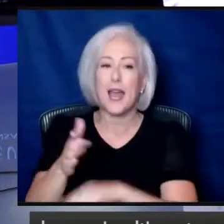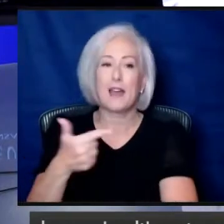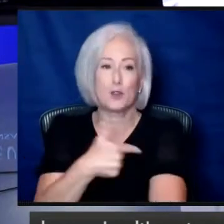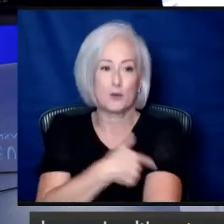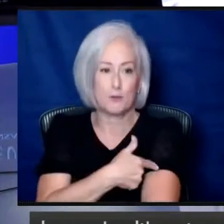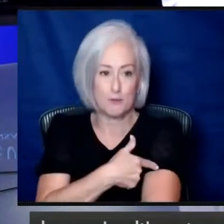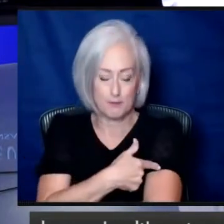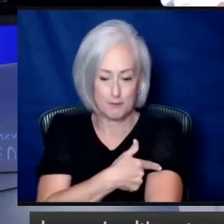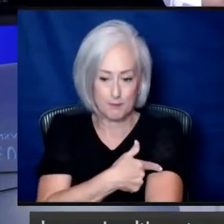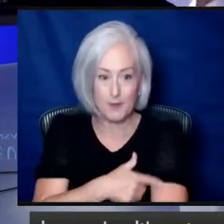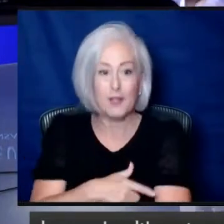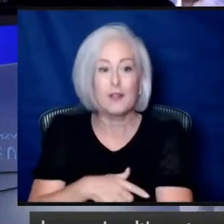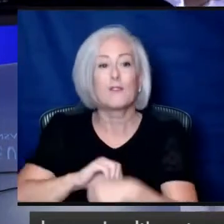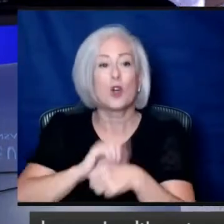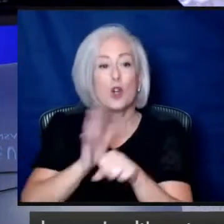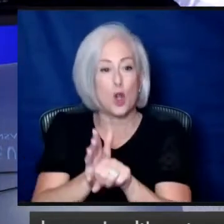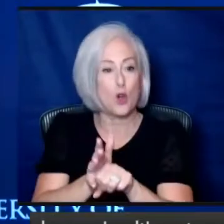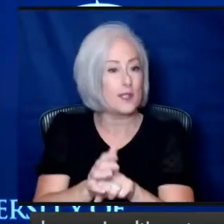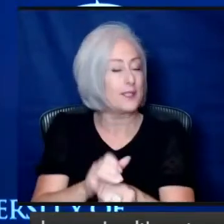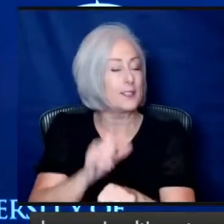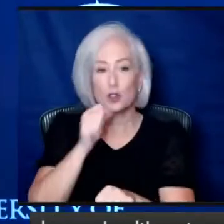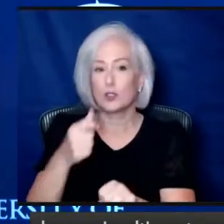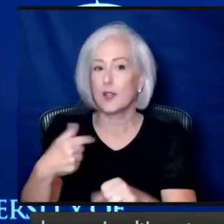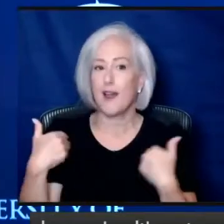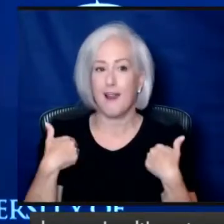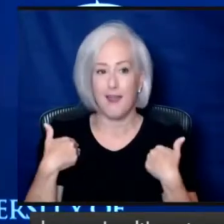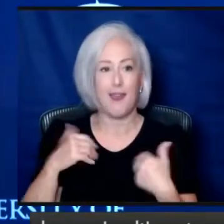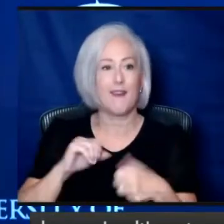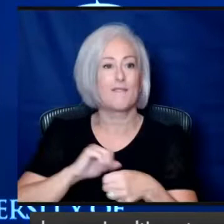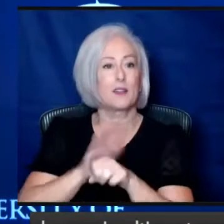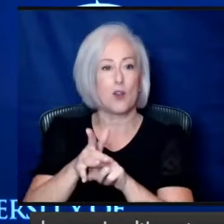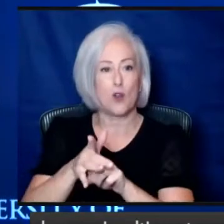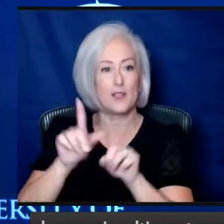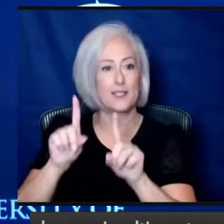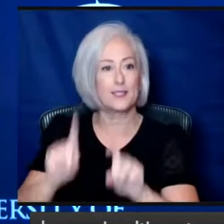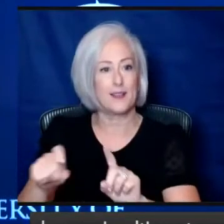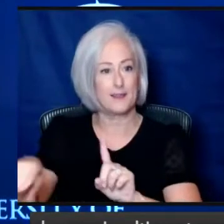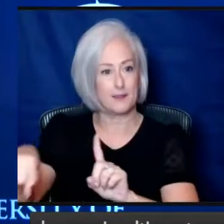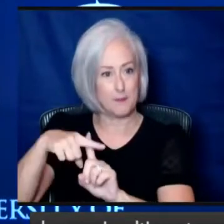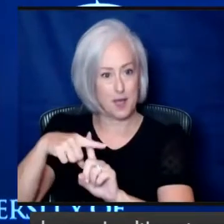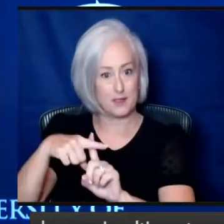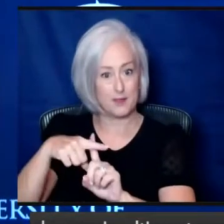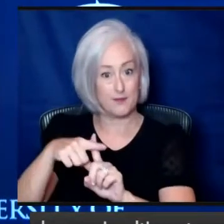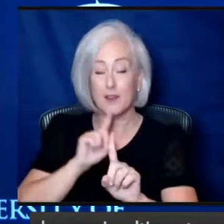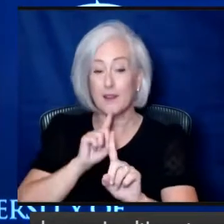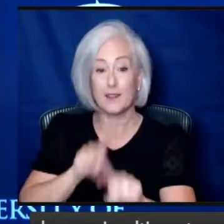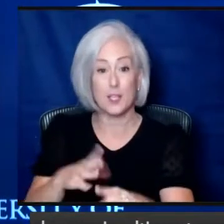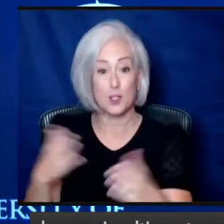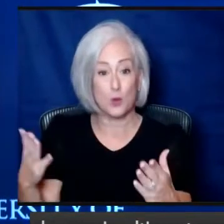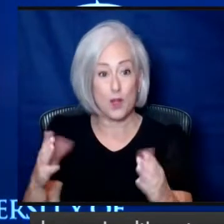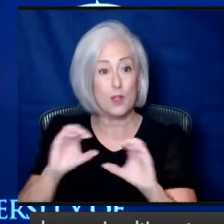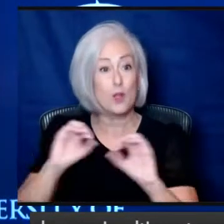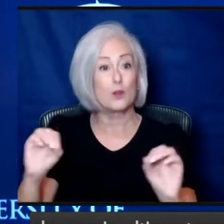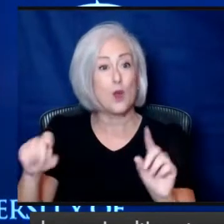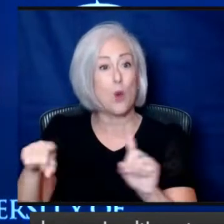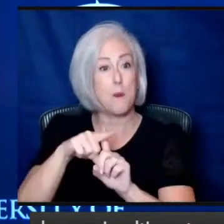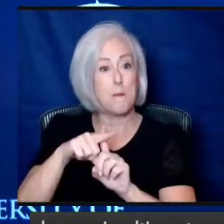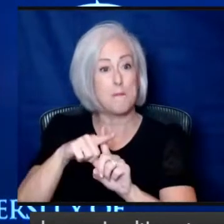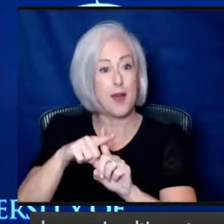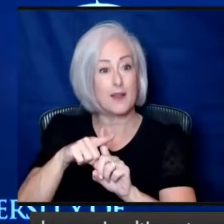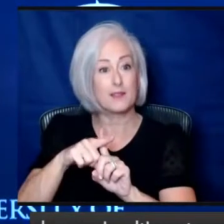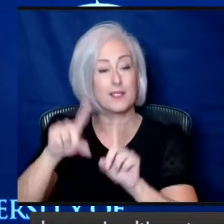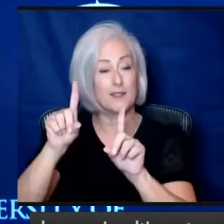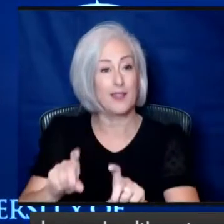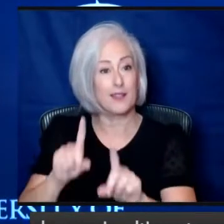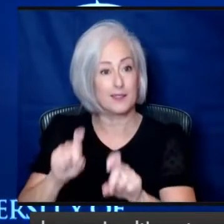test. That's not how the vaccine works. So, short answer to the question, you shouldn't have a positive test after the vaccine, again,